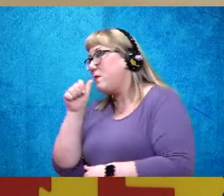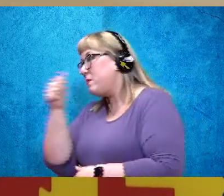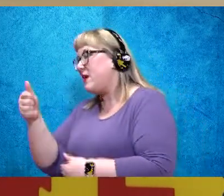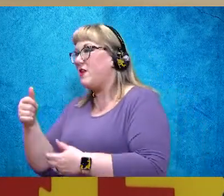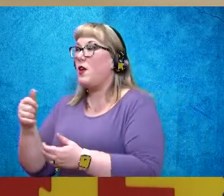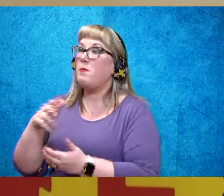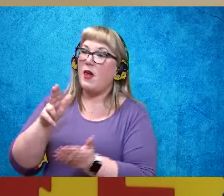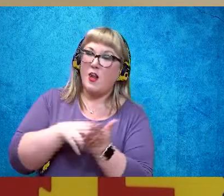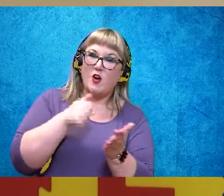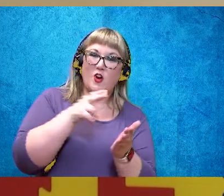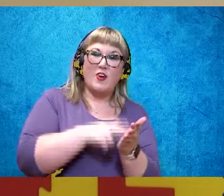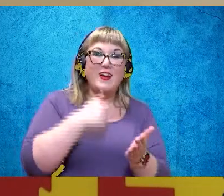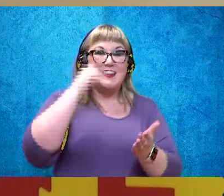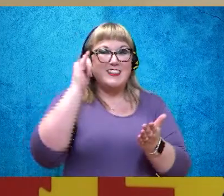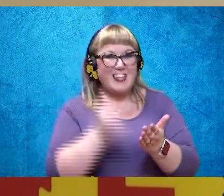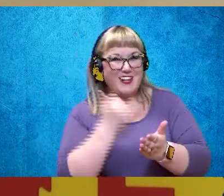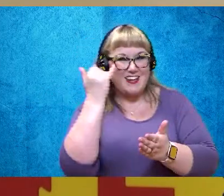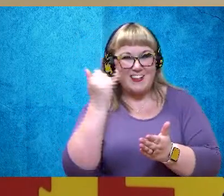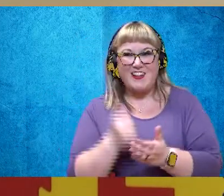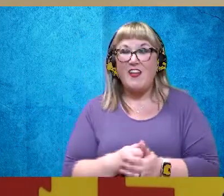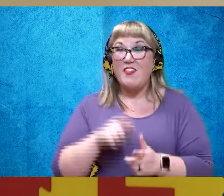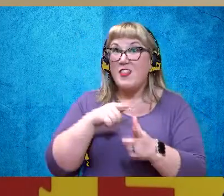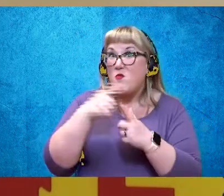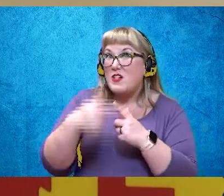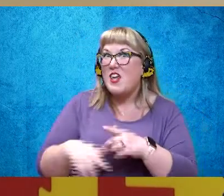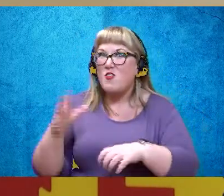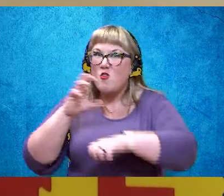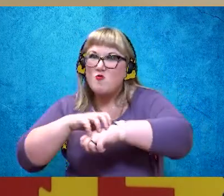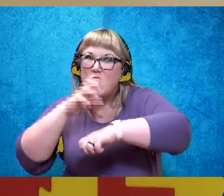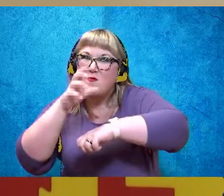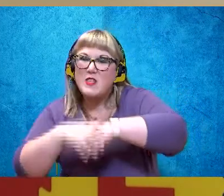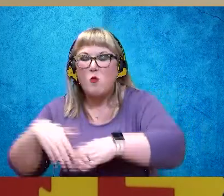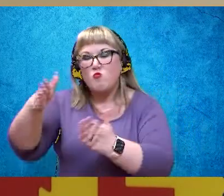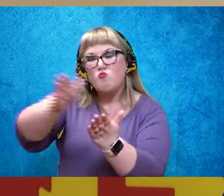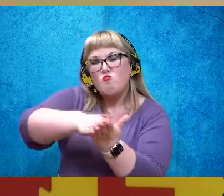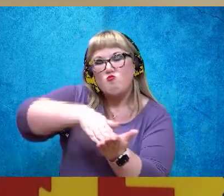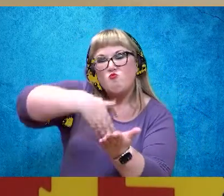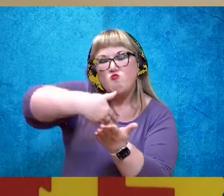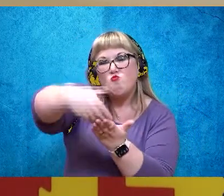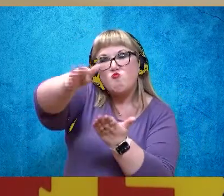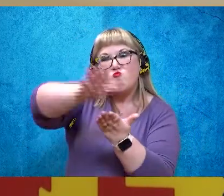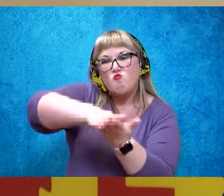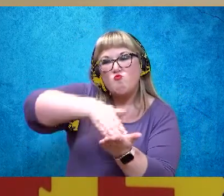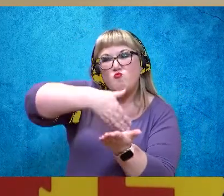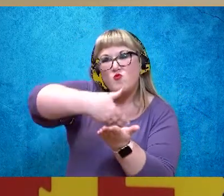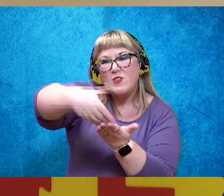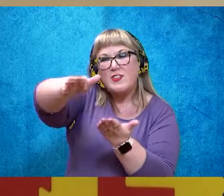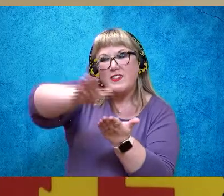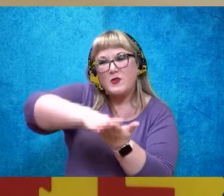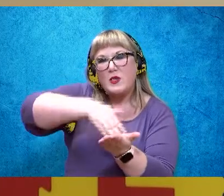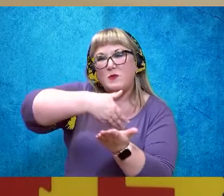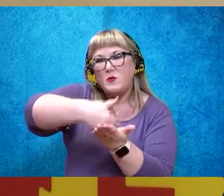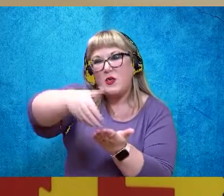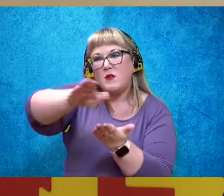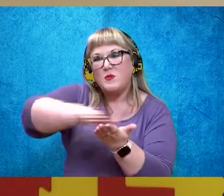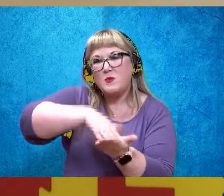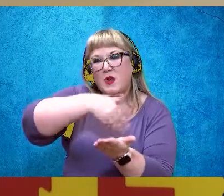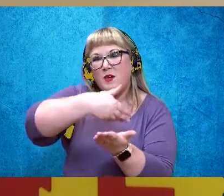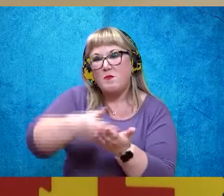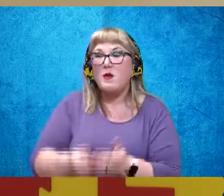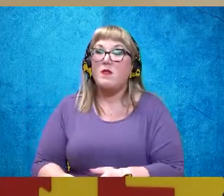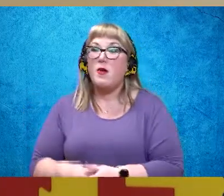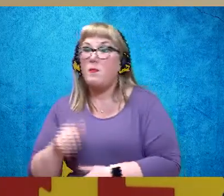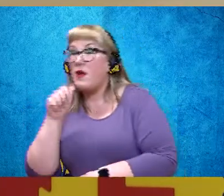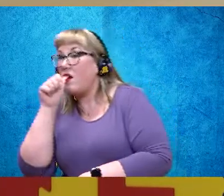Peanut, peanut butter, jelly. Then we take the grapes and we spread them, spread them, spread them, spread them, spread